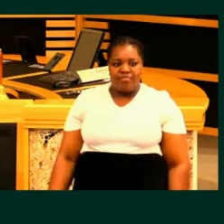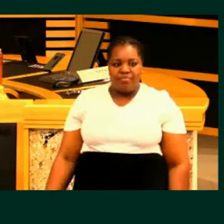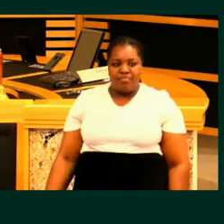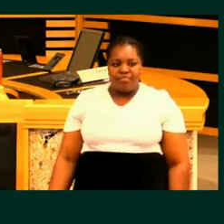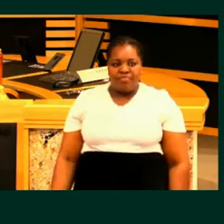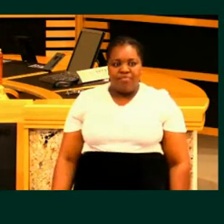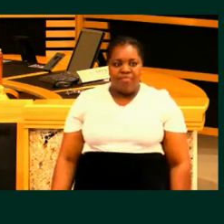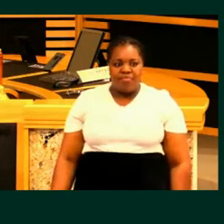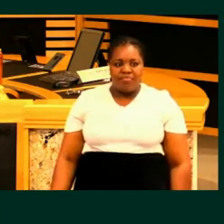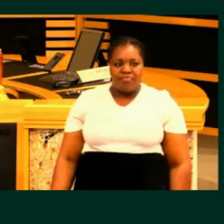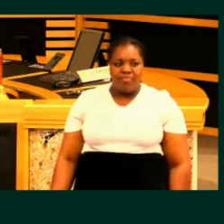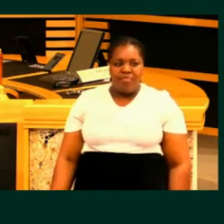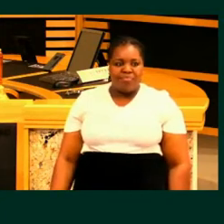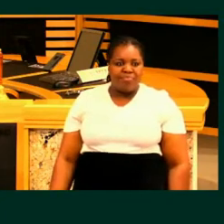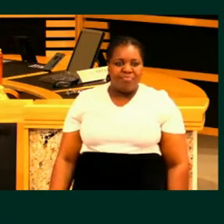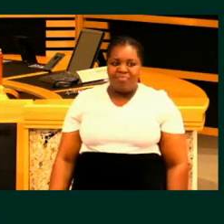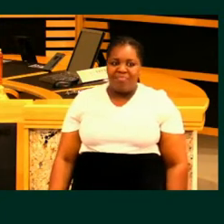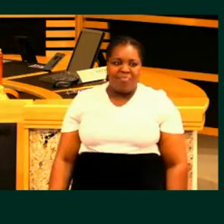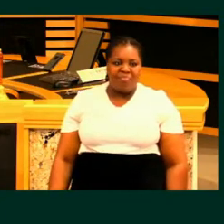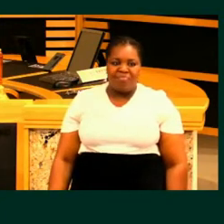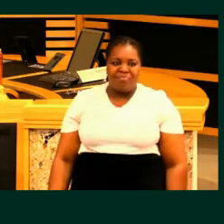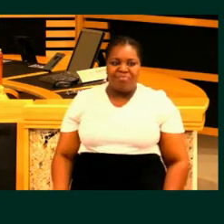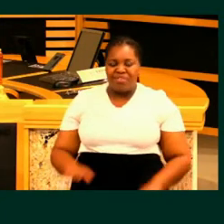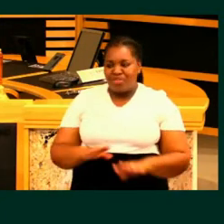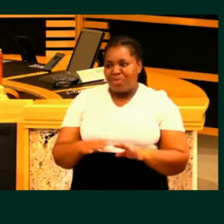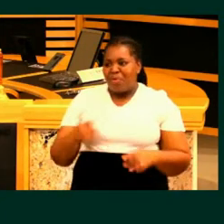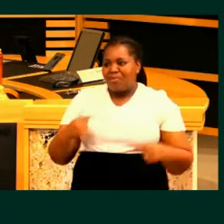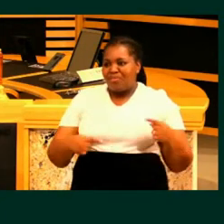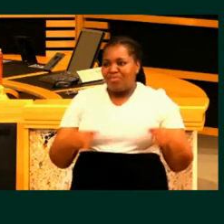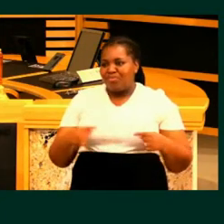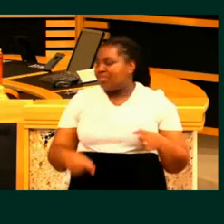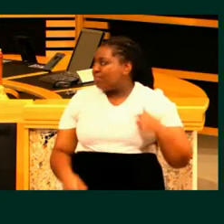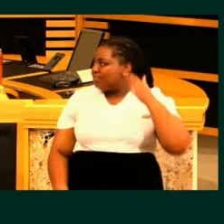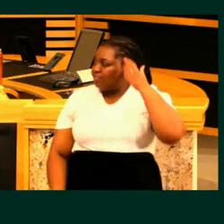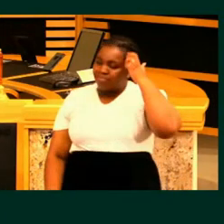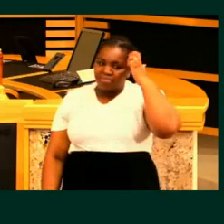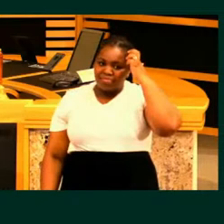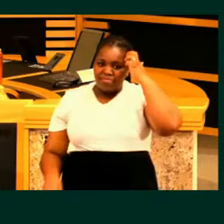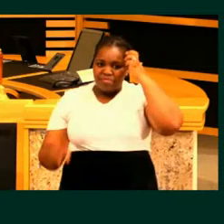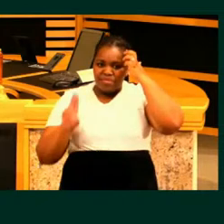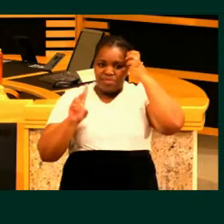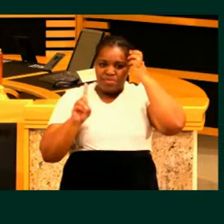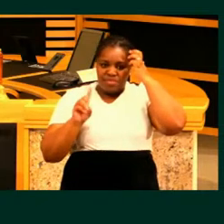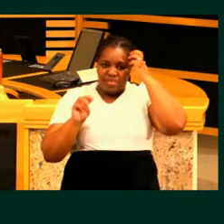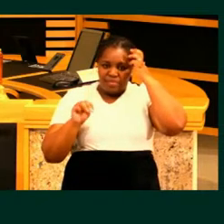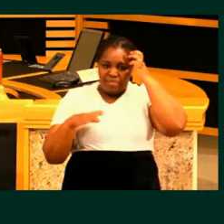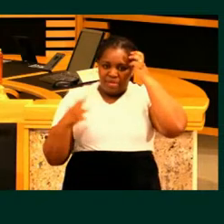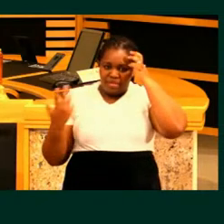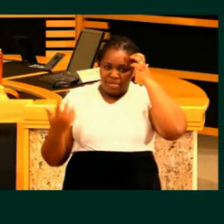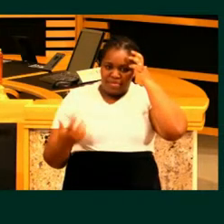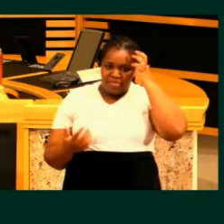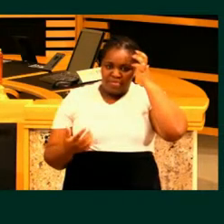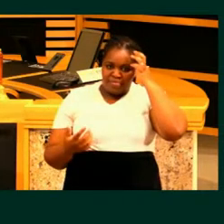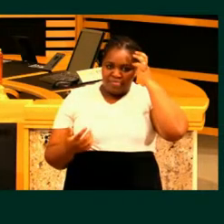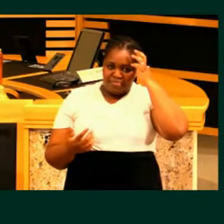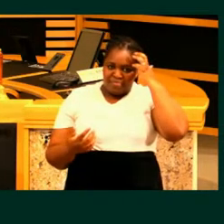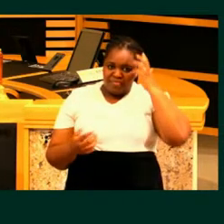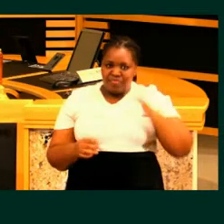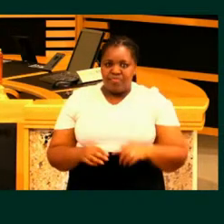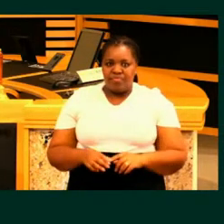Fighters no debate today uh there is no udm there is no honorable I'm